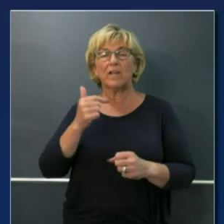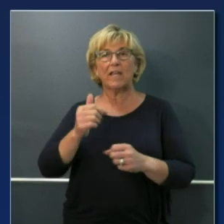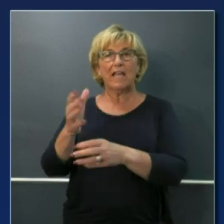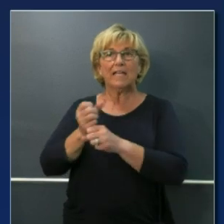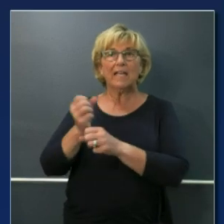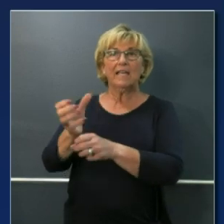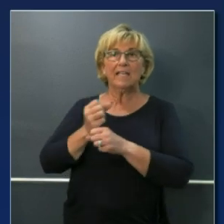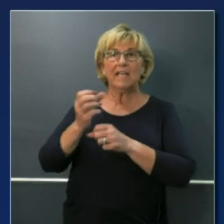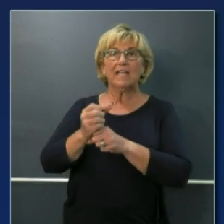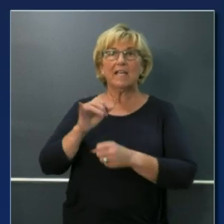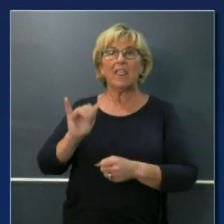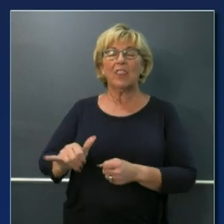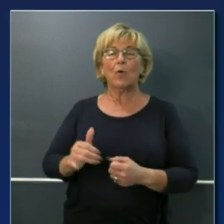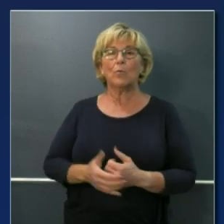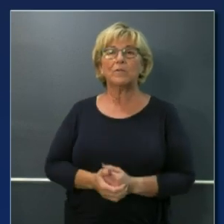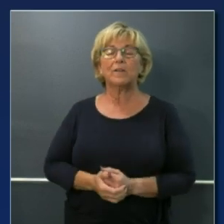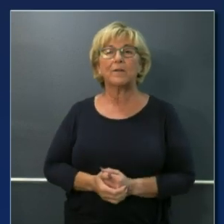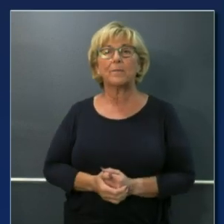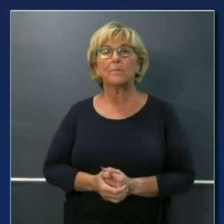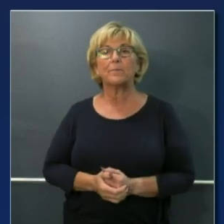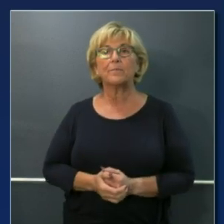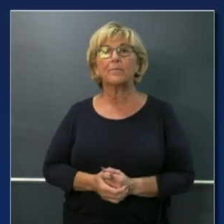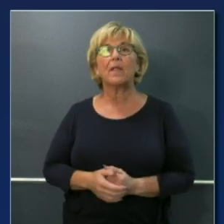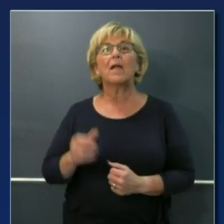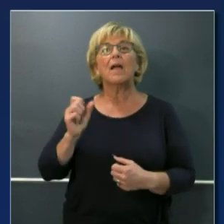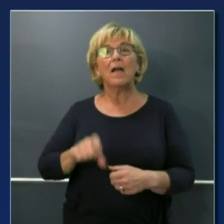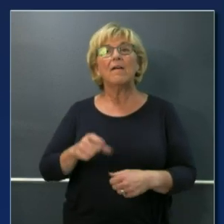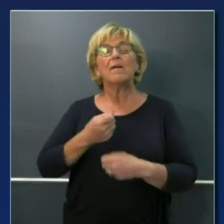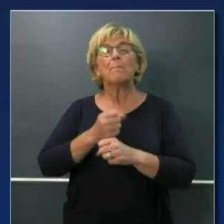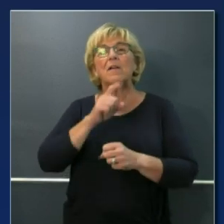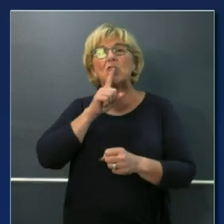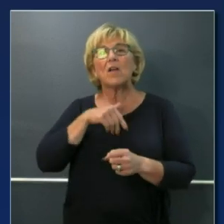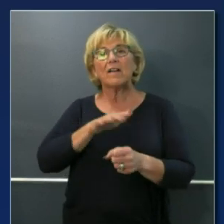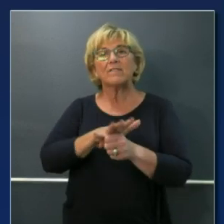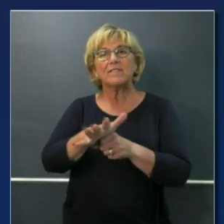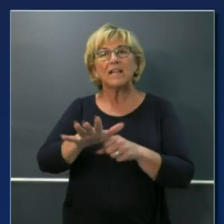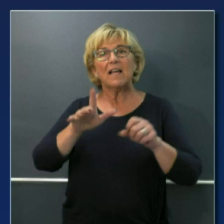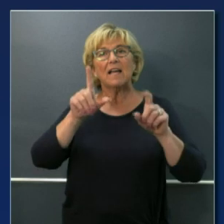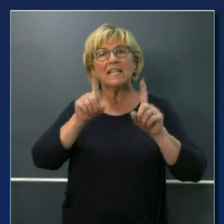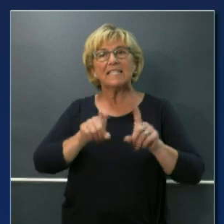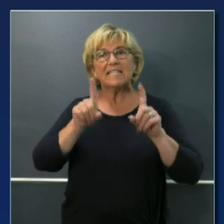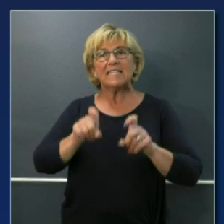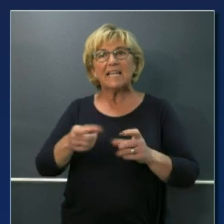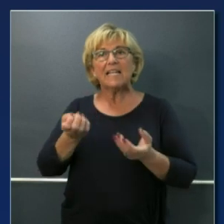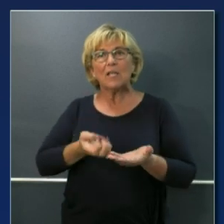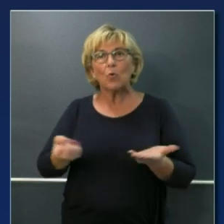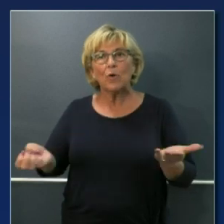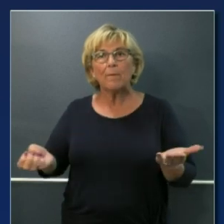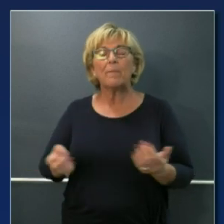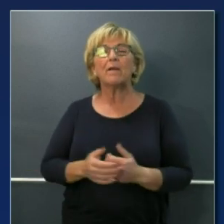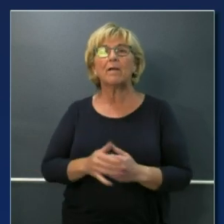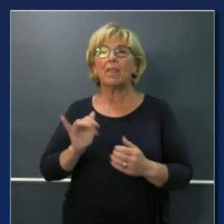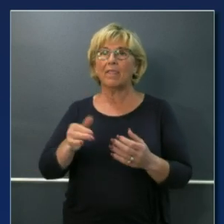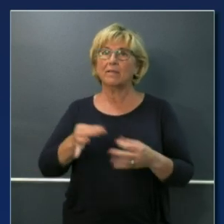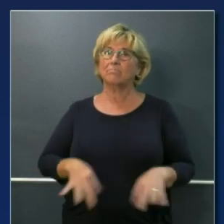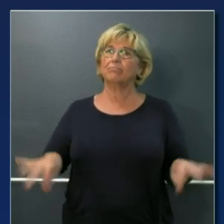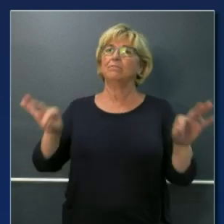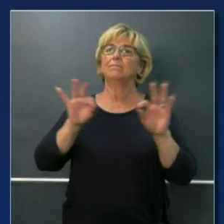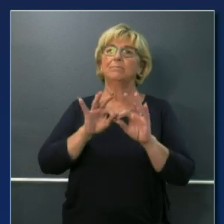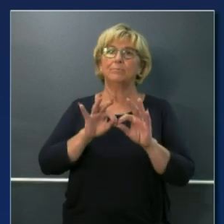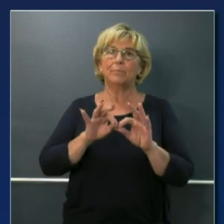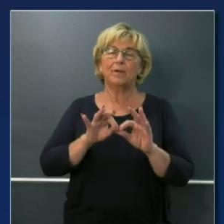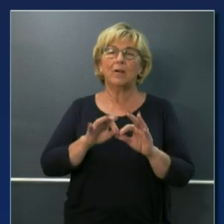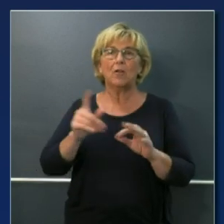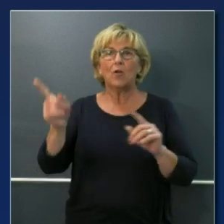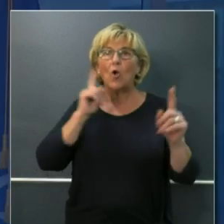those. We need to make sure that there's sufficient testing capacity to meet the demand. That's been a key focus of much of our work,